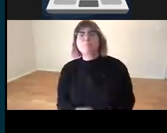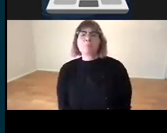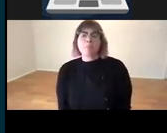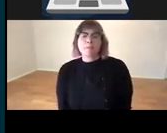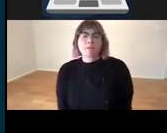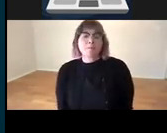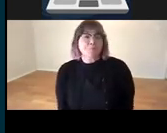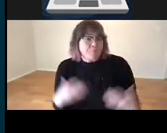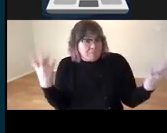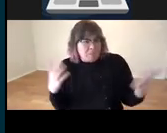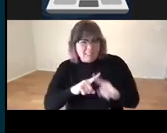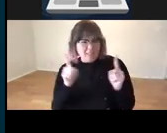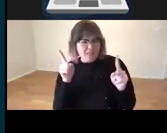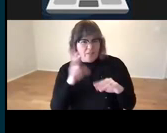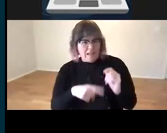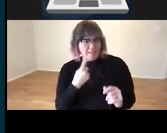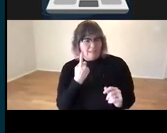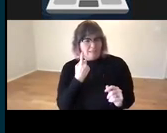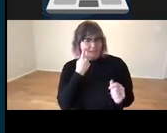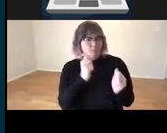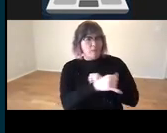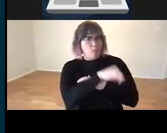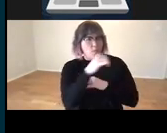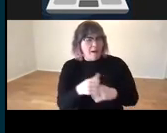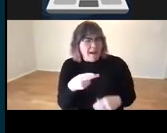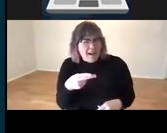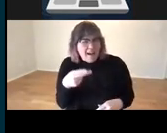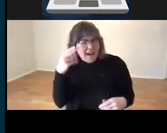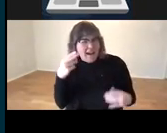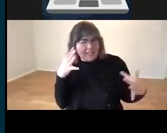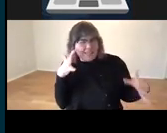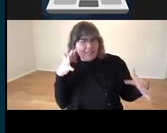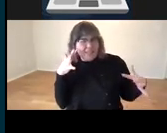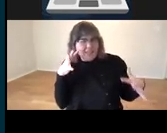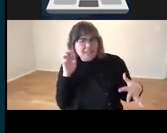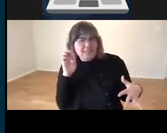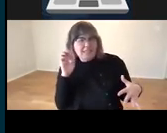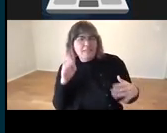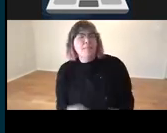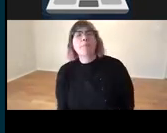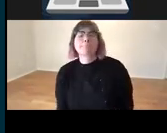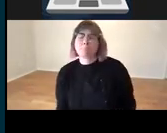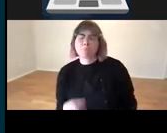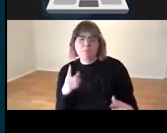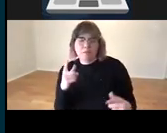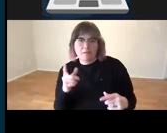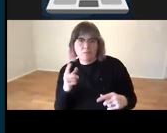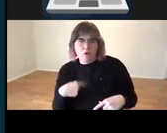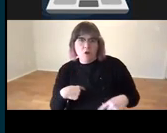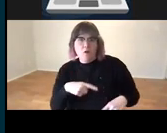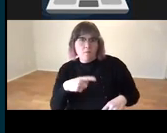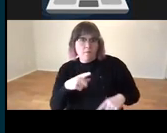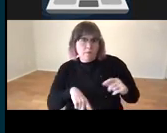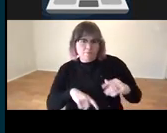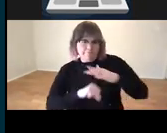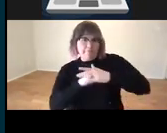All right, so very different than the clip we just heard. They're very high frequency, high pitched sounds, right? Really at the limits of our hearing. And so this